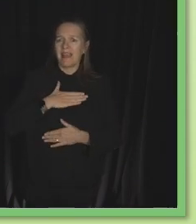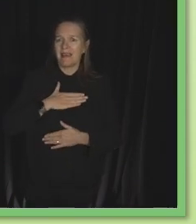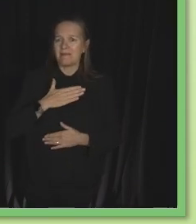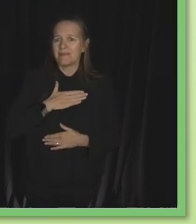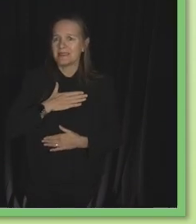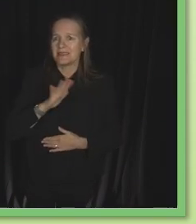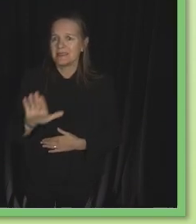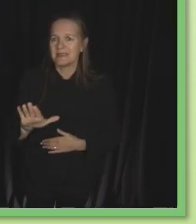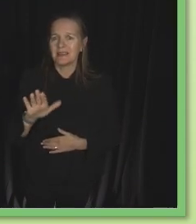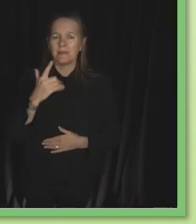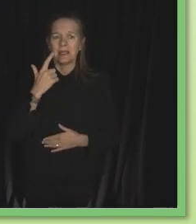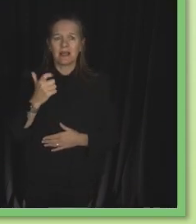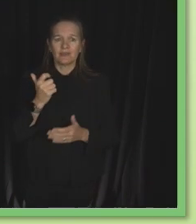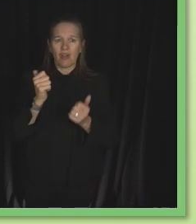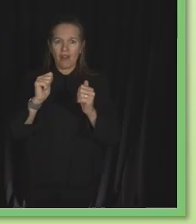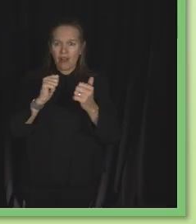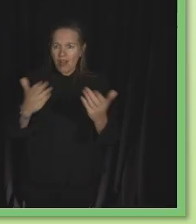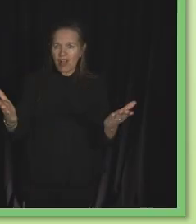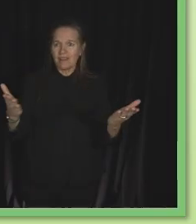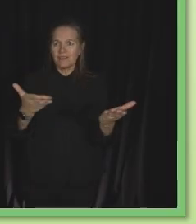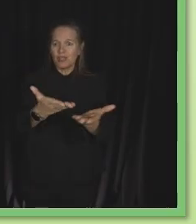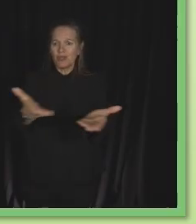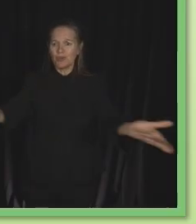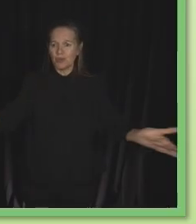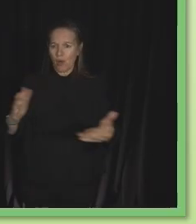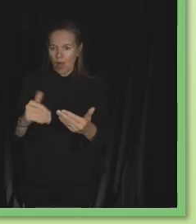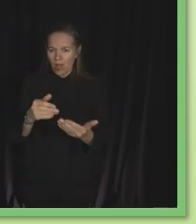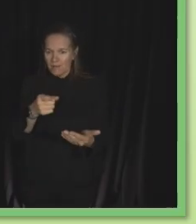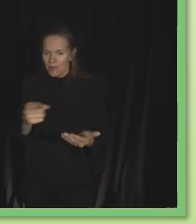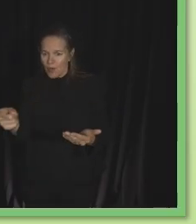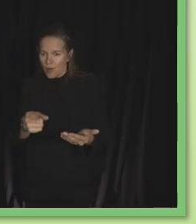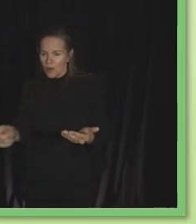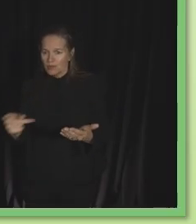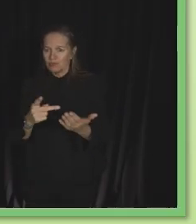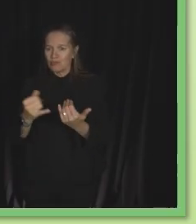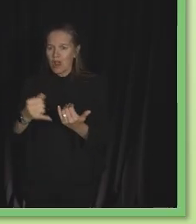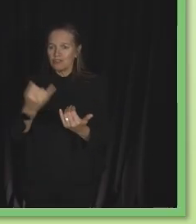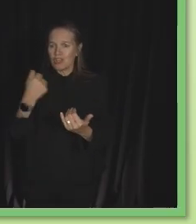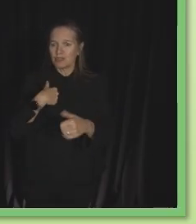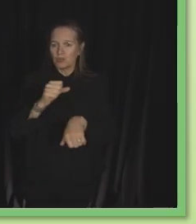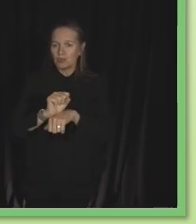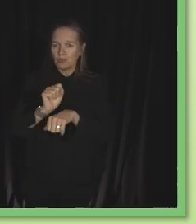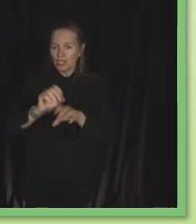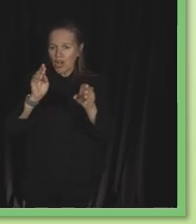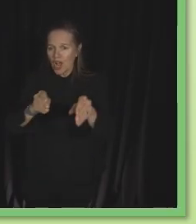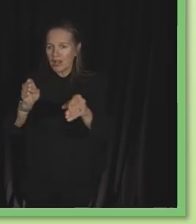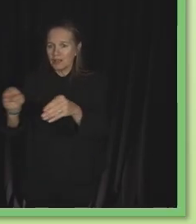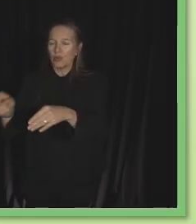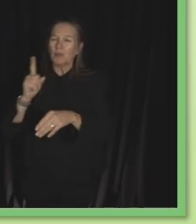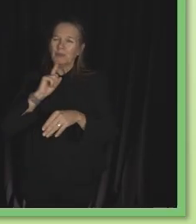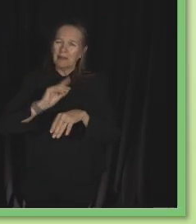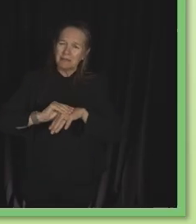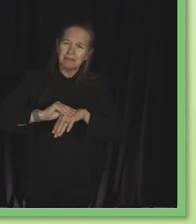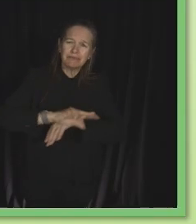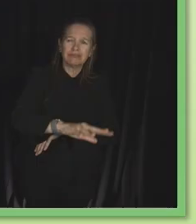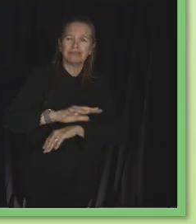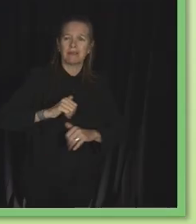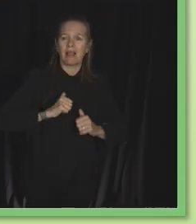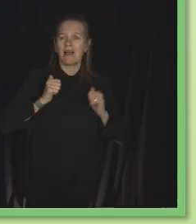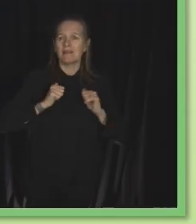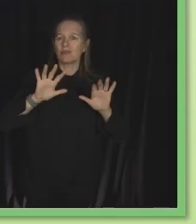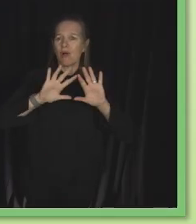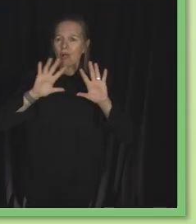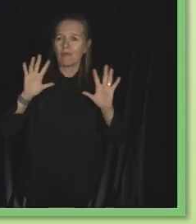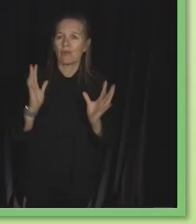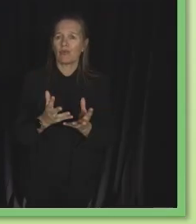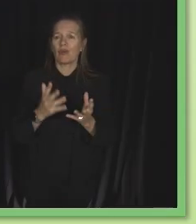all of you that all of these projects we are all working on are really impacting lives worldwide. And thank you